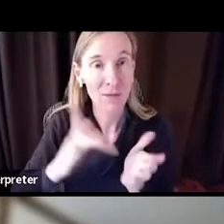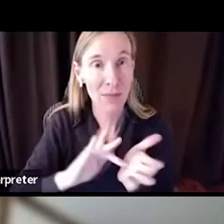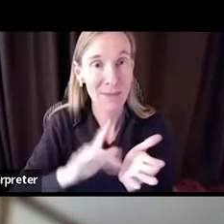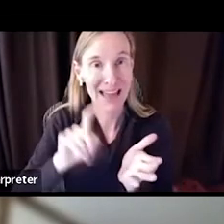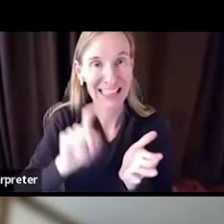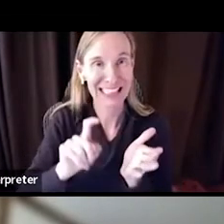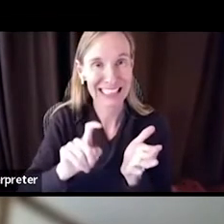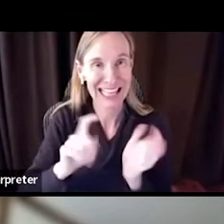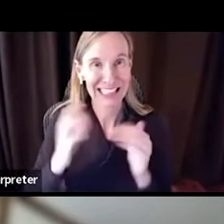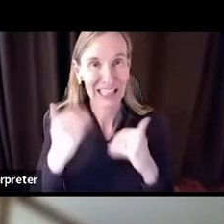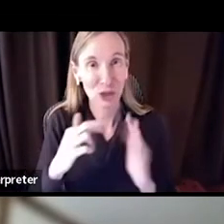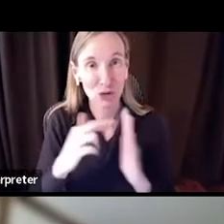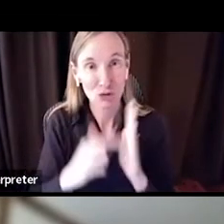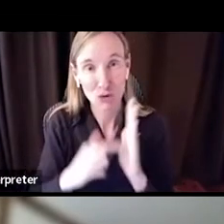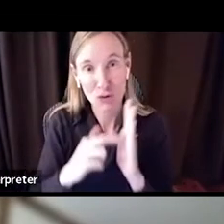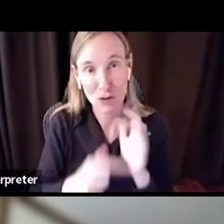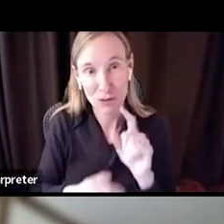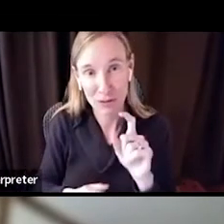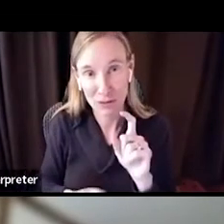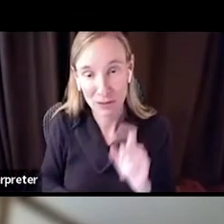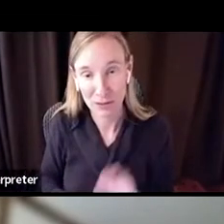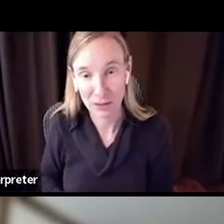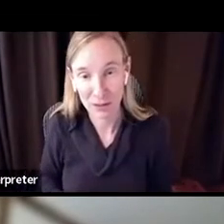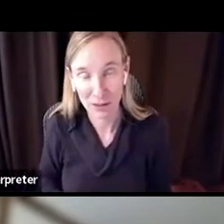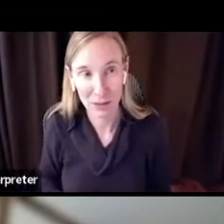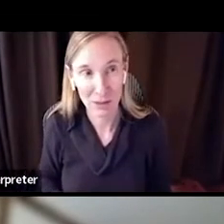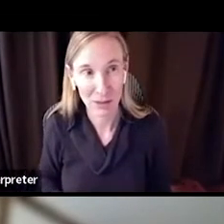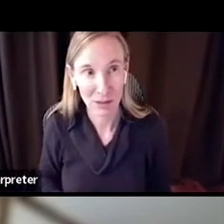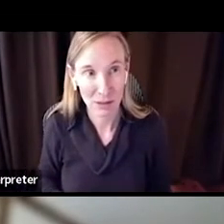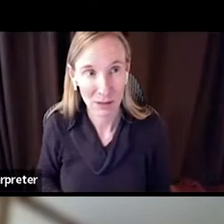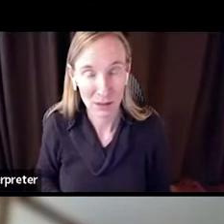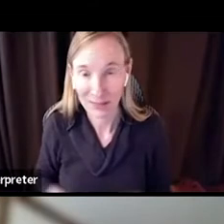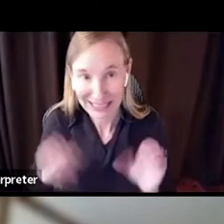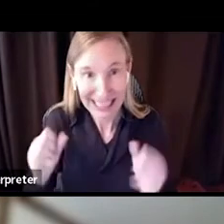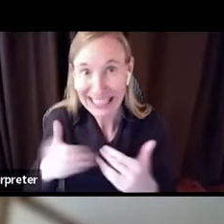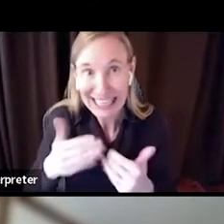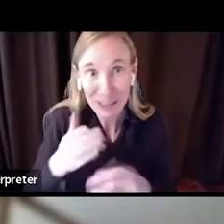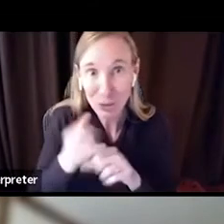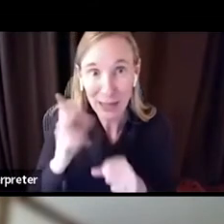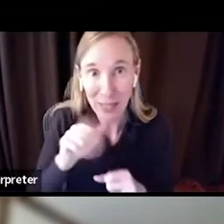rules? Is it easy for people who need hearing aids?